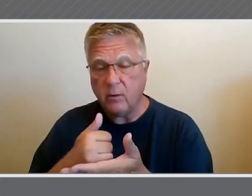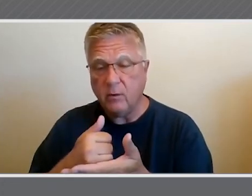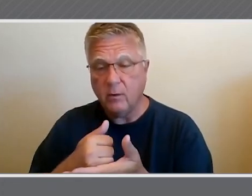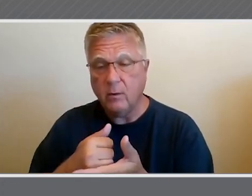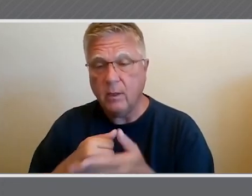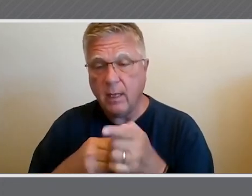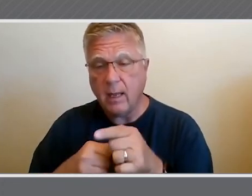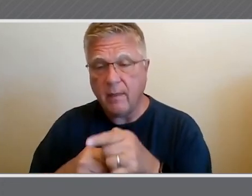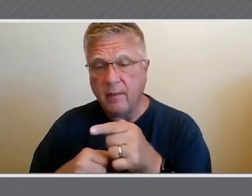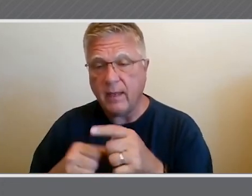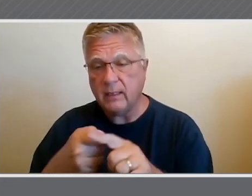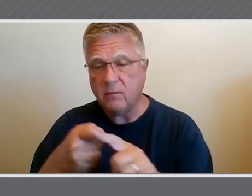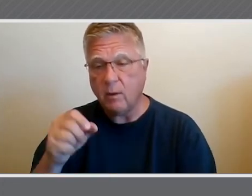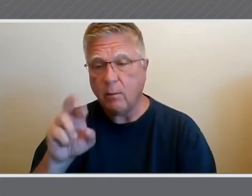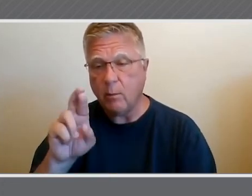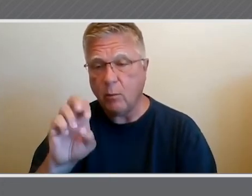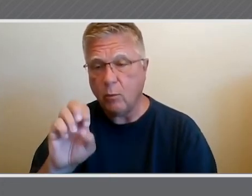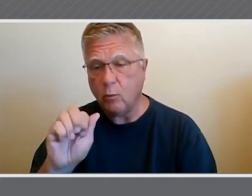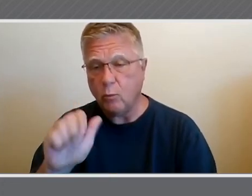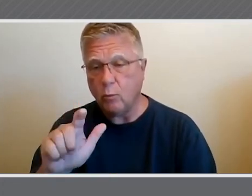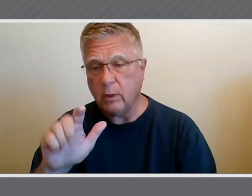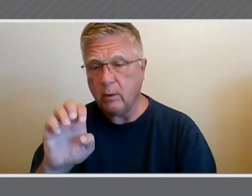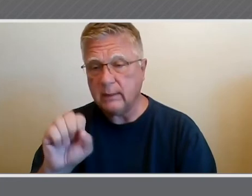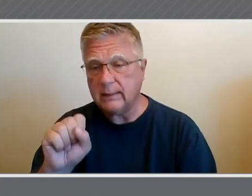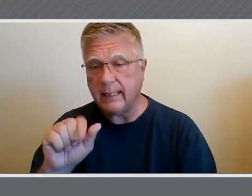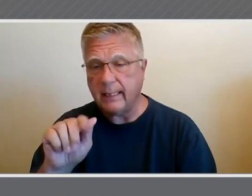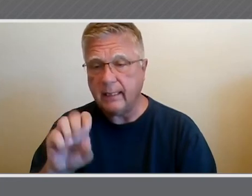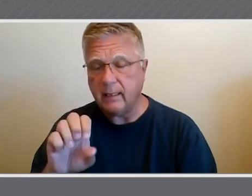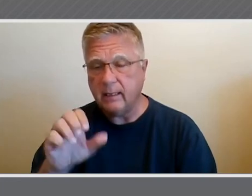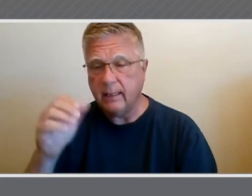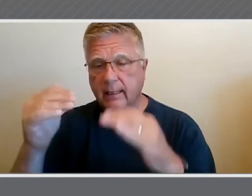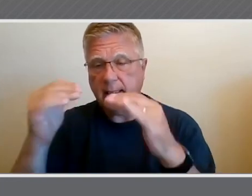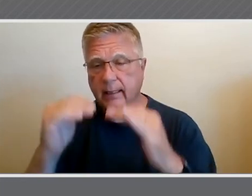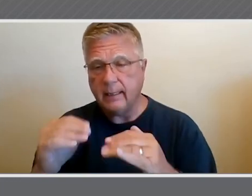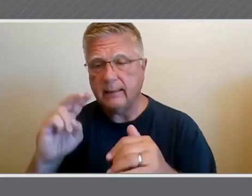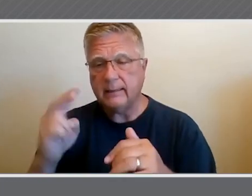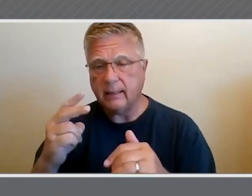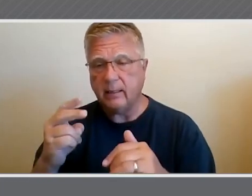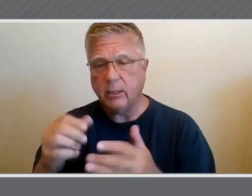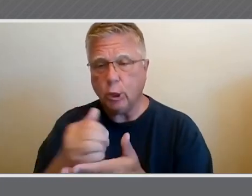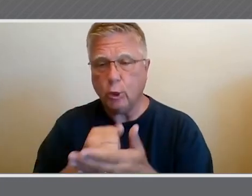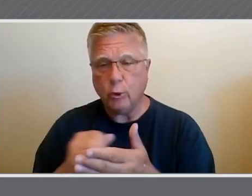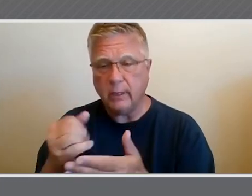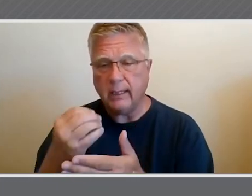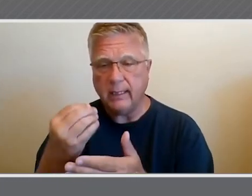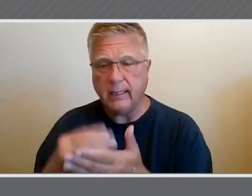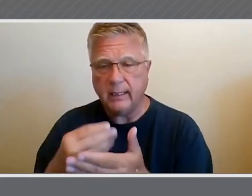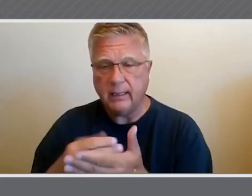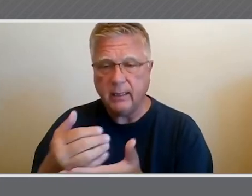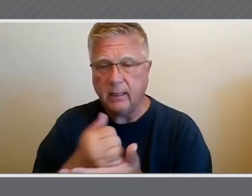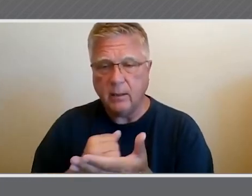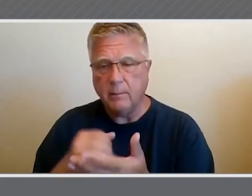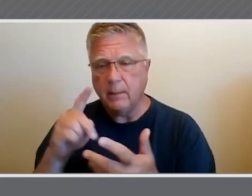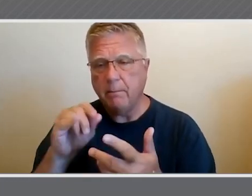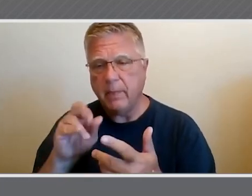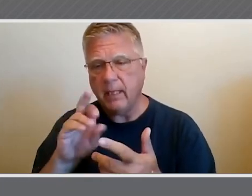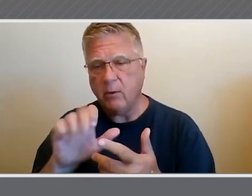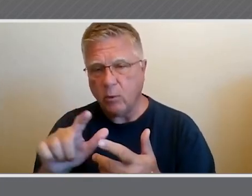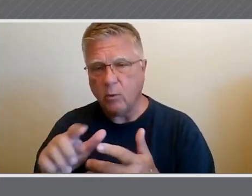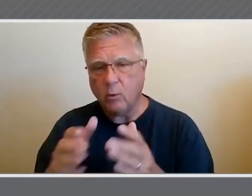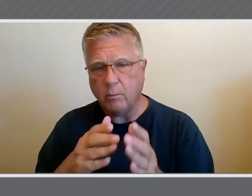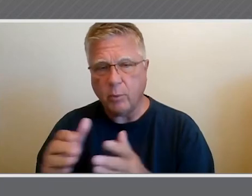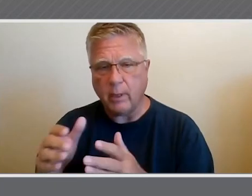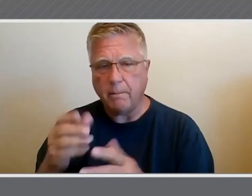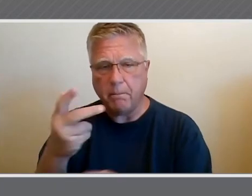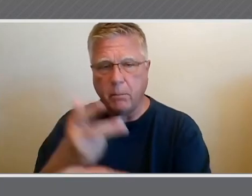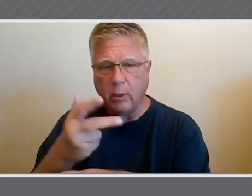is real estate. Then the next highest is earned income, payroll prep, parking, and then the Act 77 is